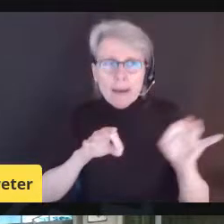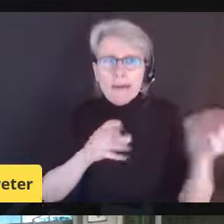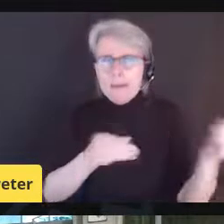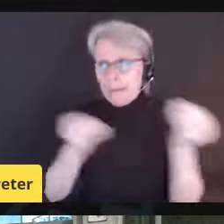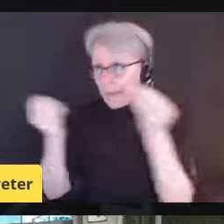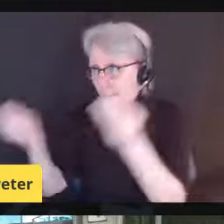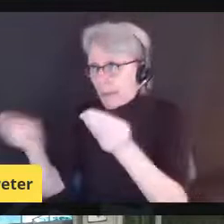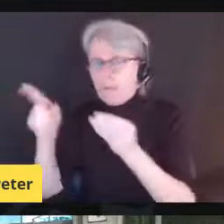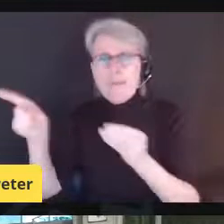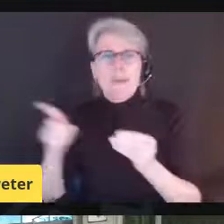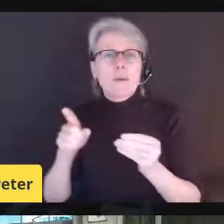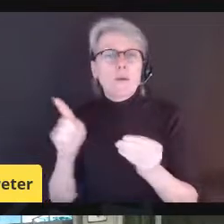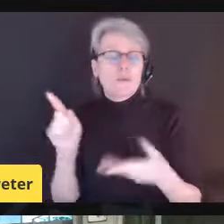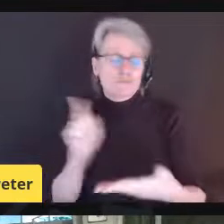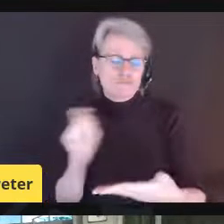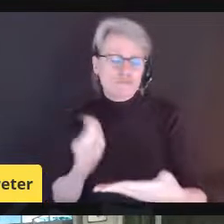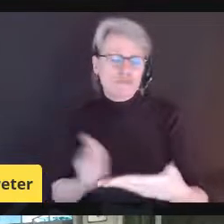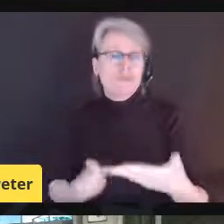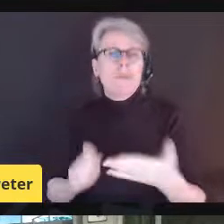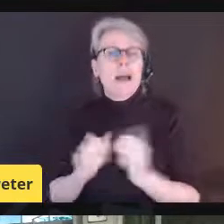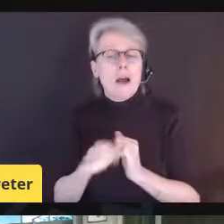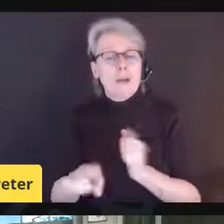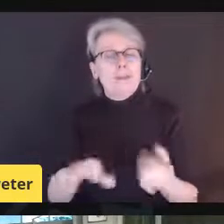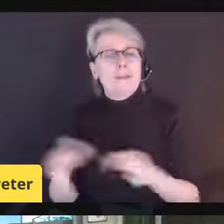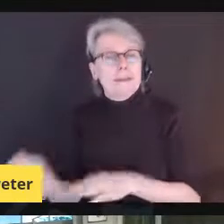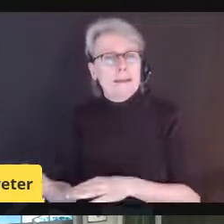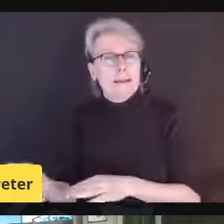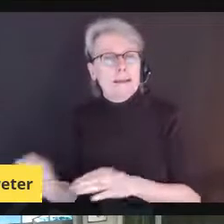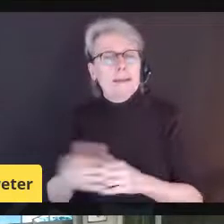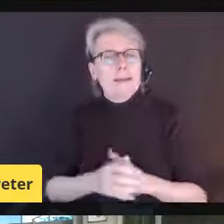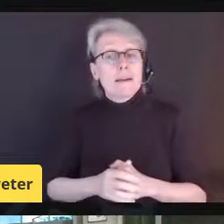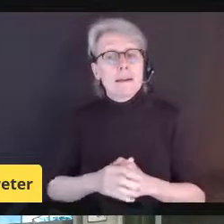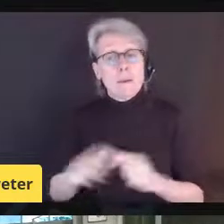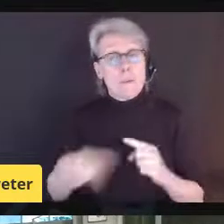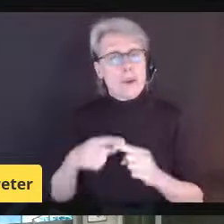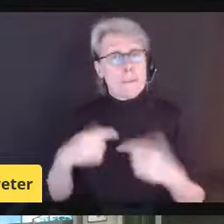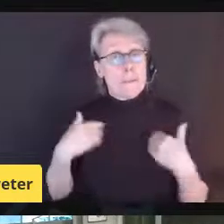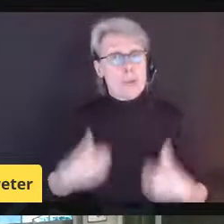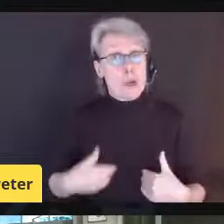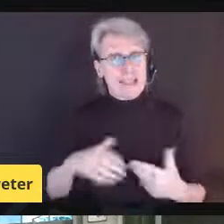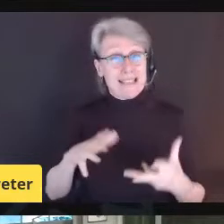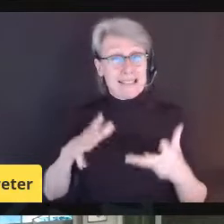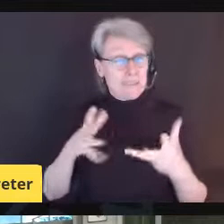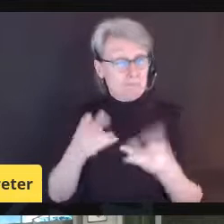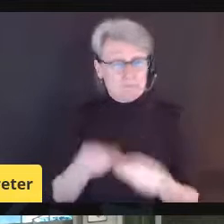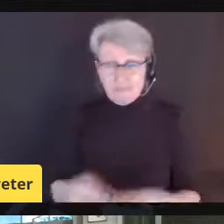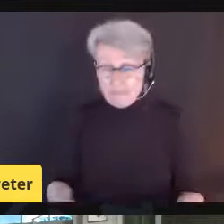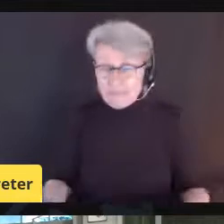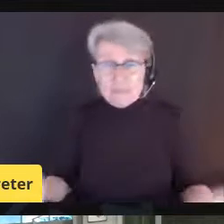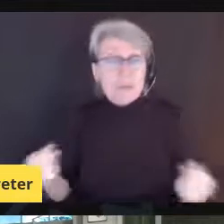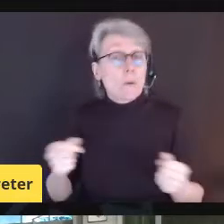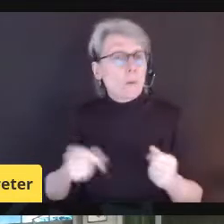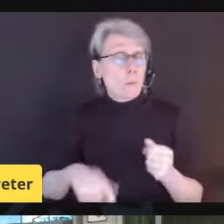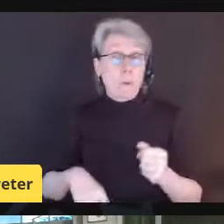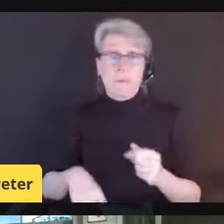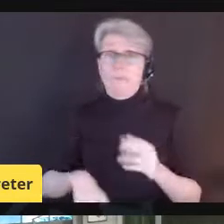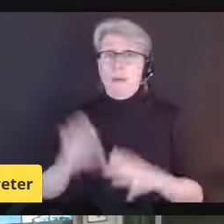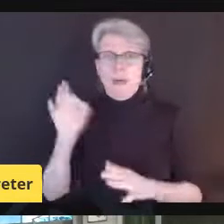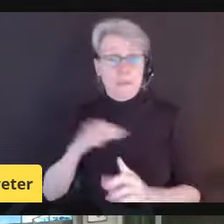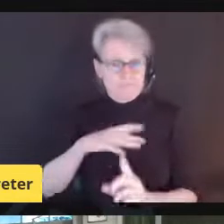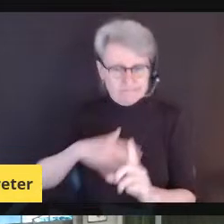certificate. So medical cause, even when a body is really decomposed, you can get some information. You can get contextual